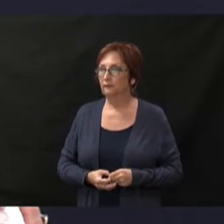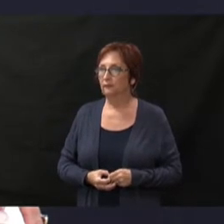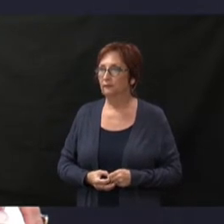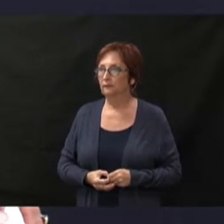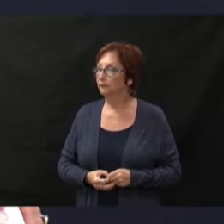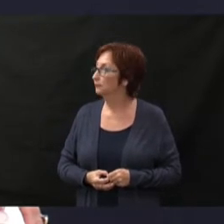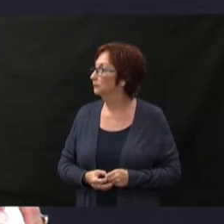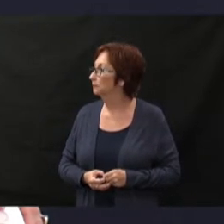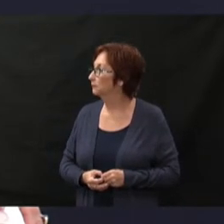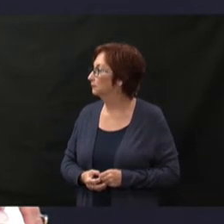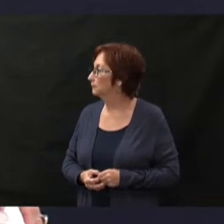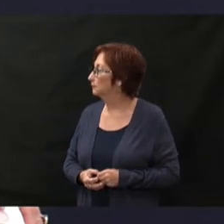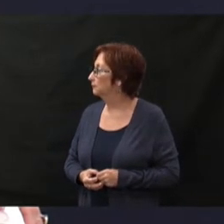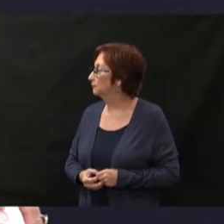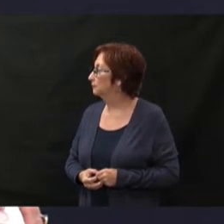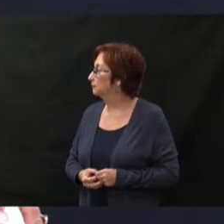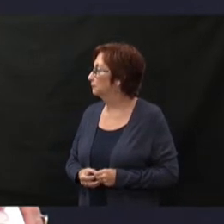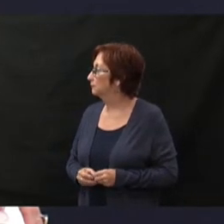Excuse me?